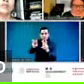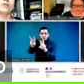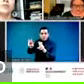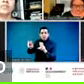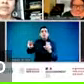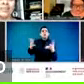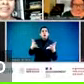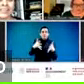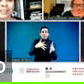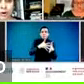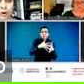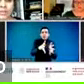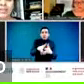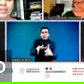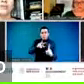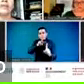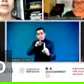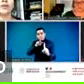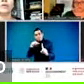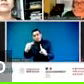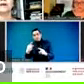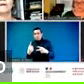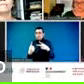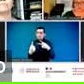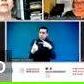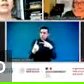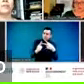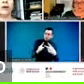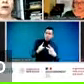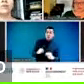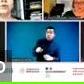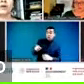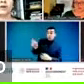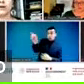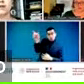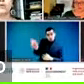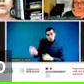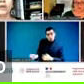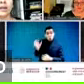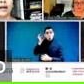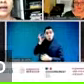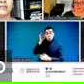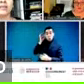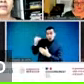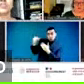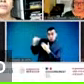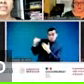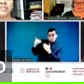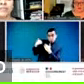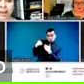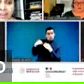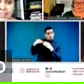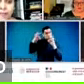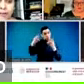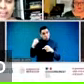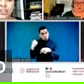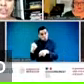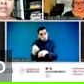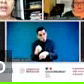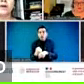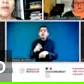do certainly need laws, and we need laws that are about looking at gender-based violence